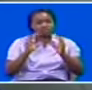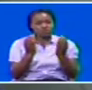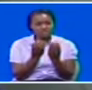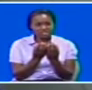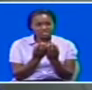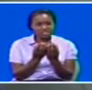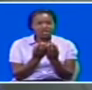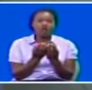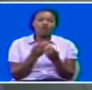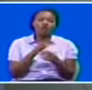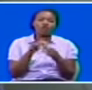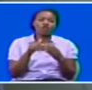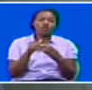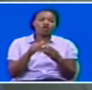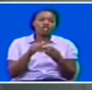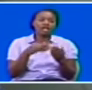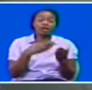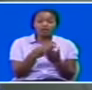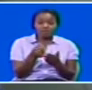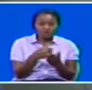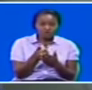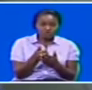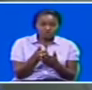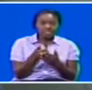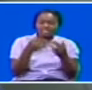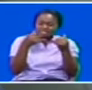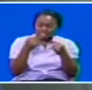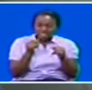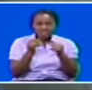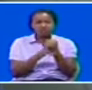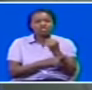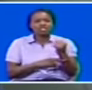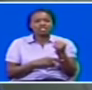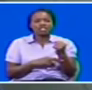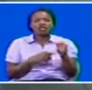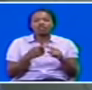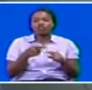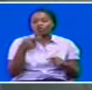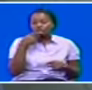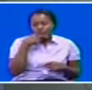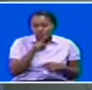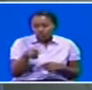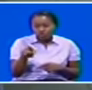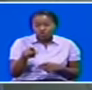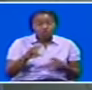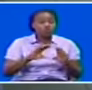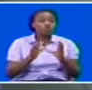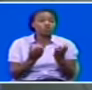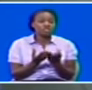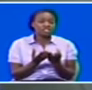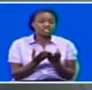their oil amounts to an attempt to steal from those communities and